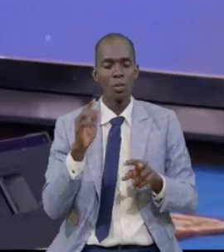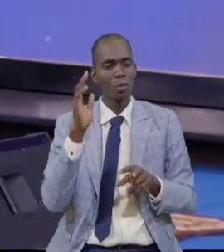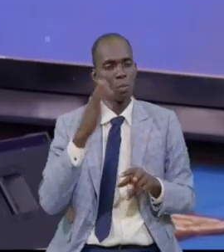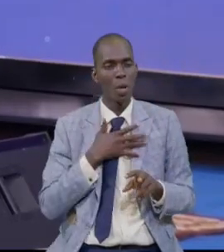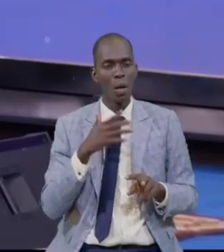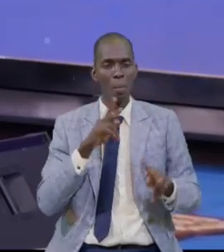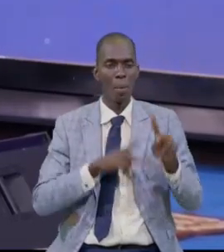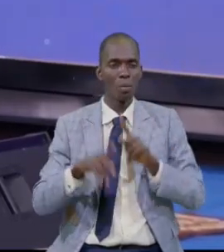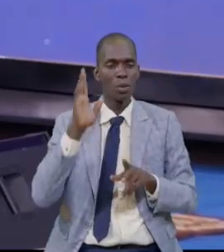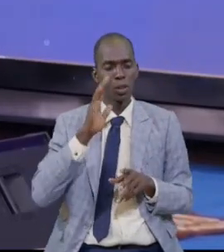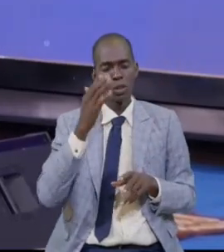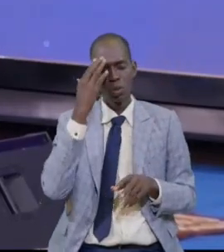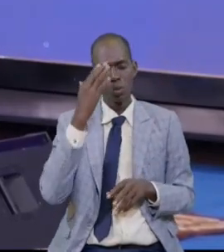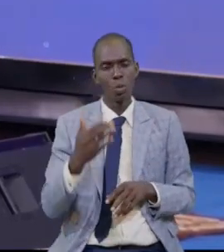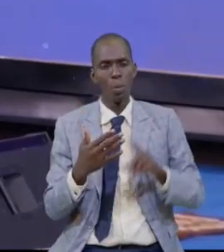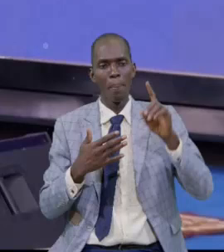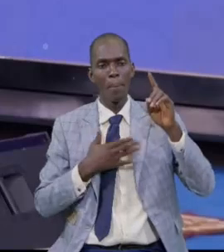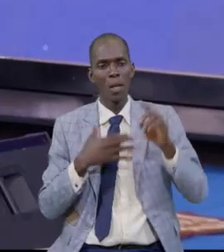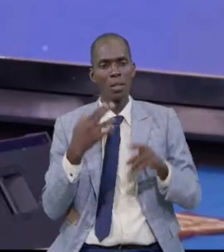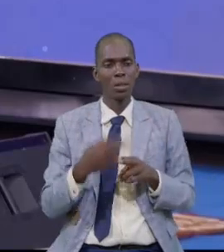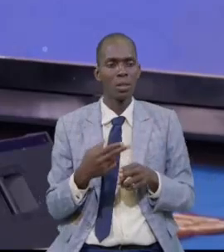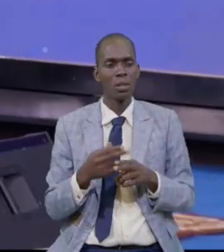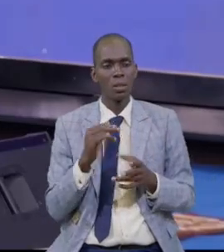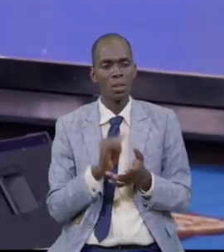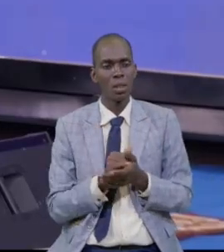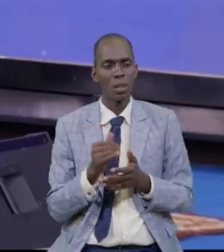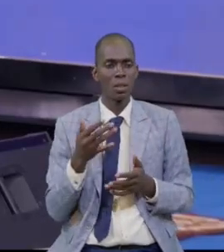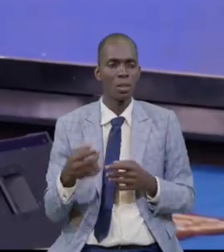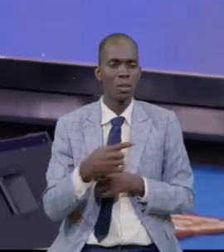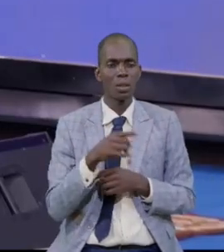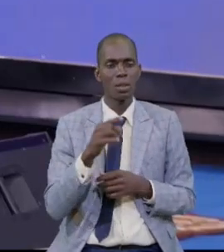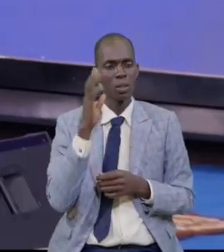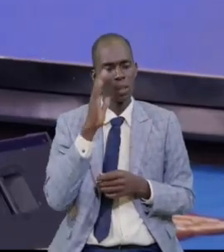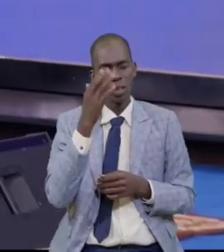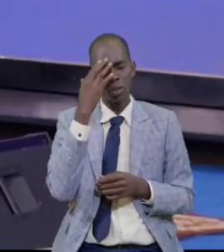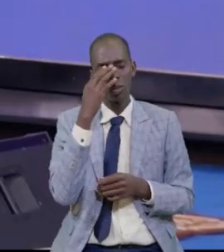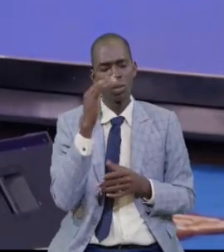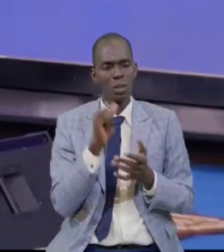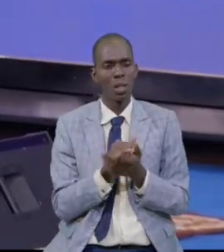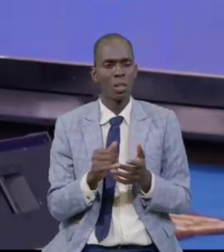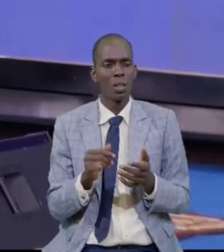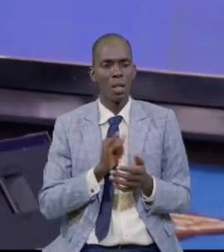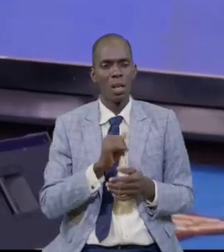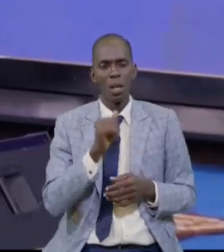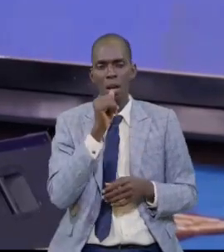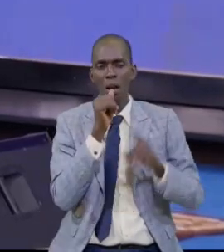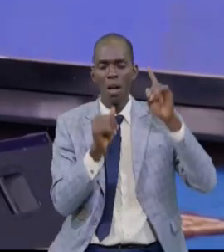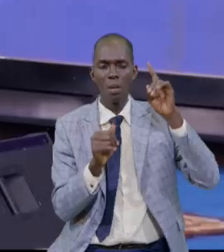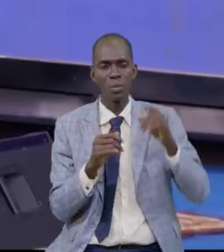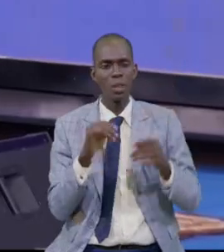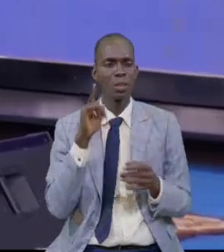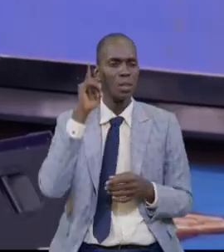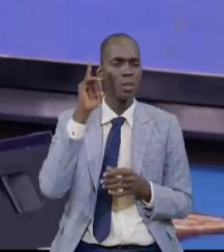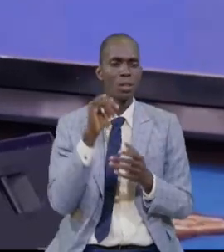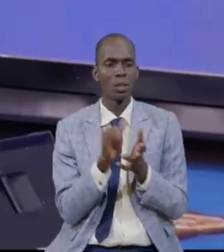day that I am he that does speak. Behold, it is I. Look